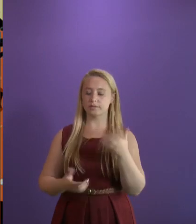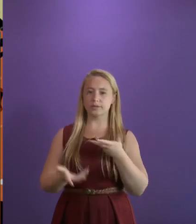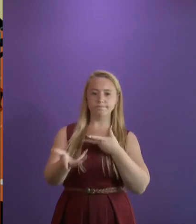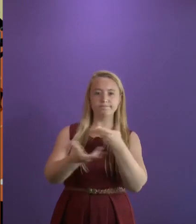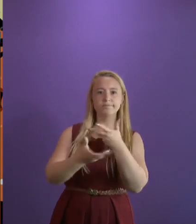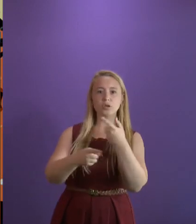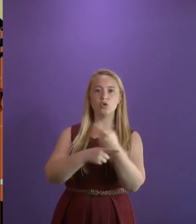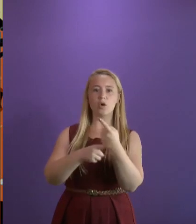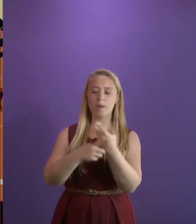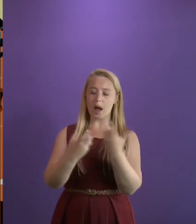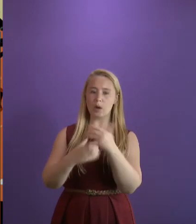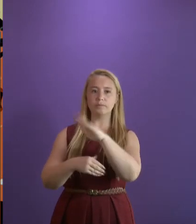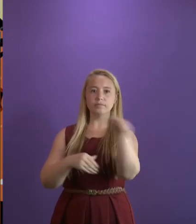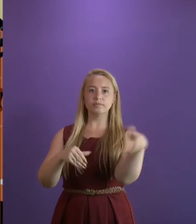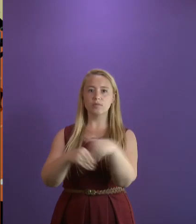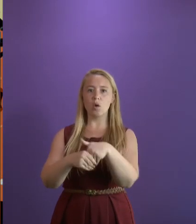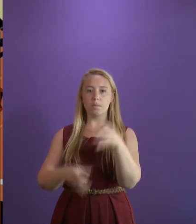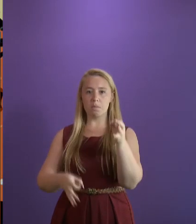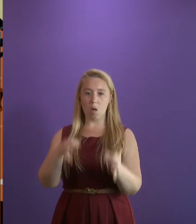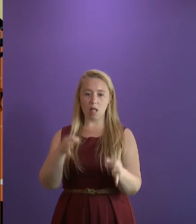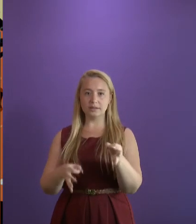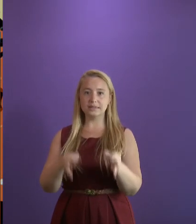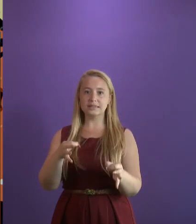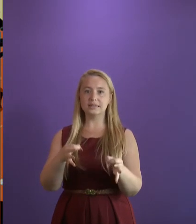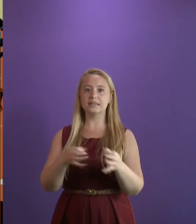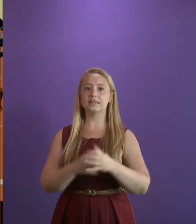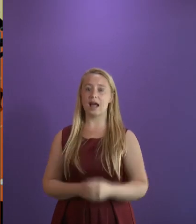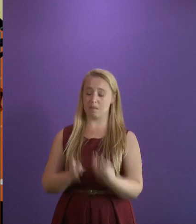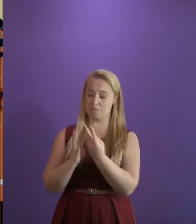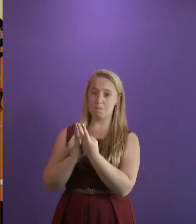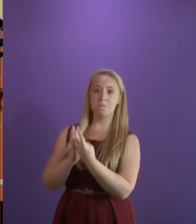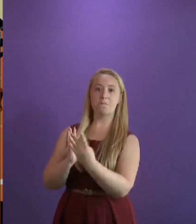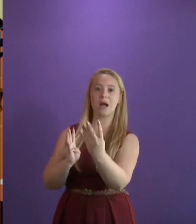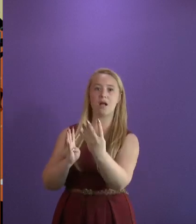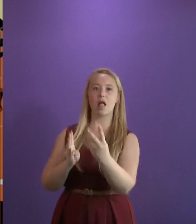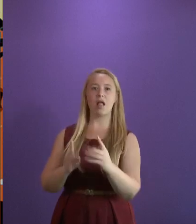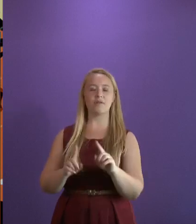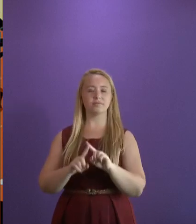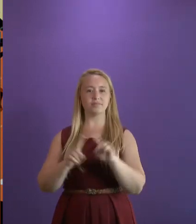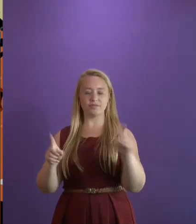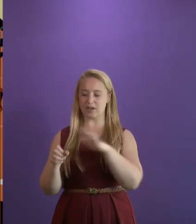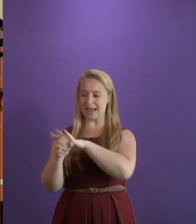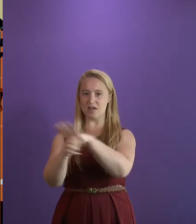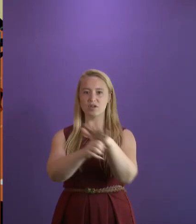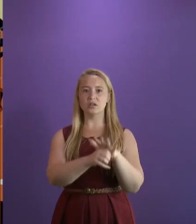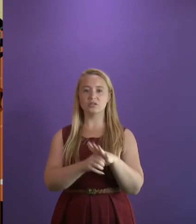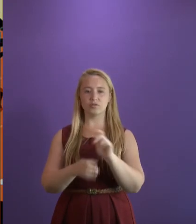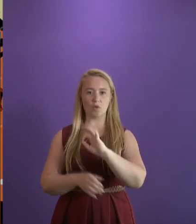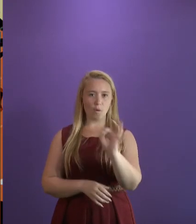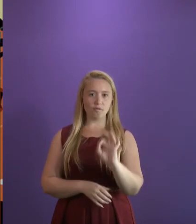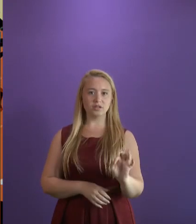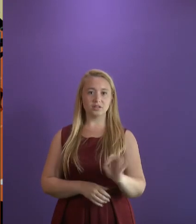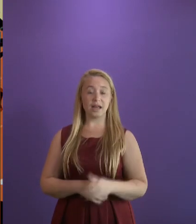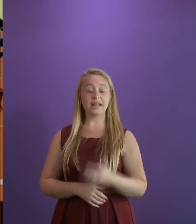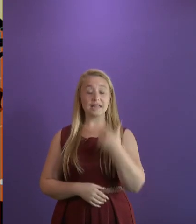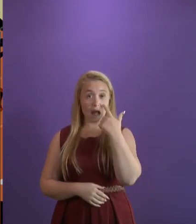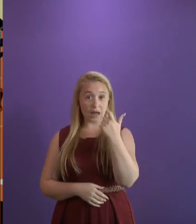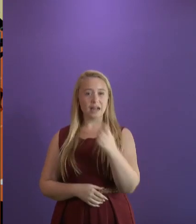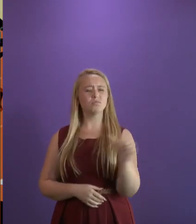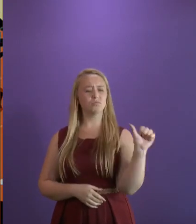politics. And the panellists represent different spheres of elected office that women can, and I would say should, stand for